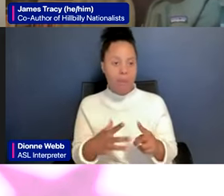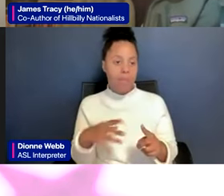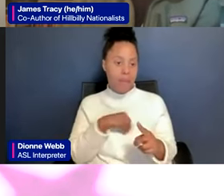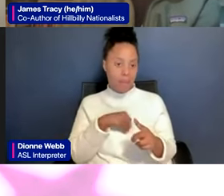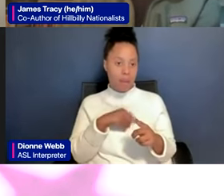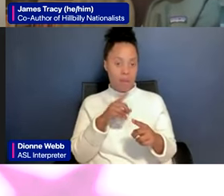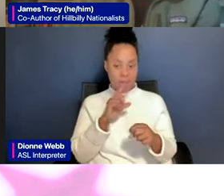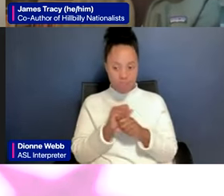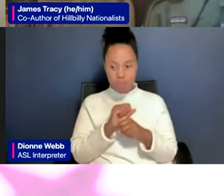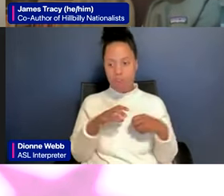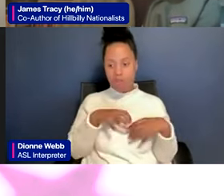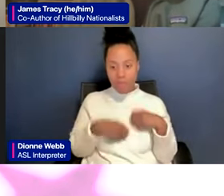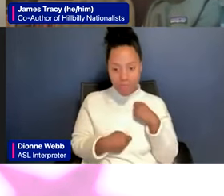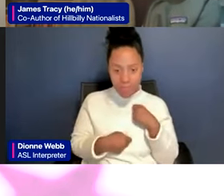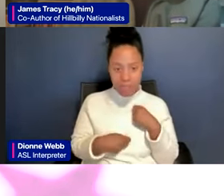illegitimate